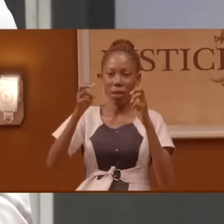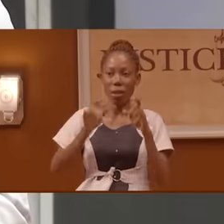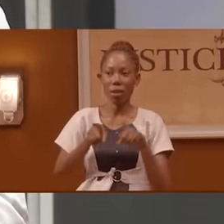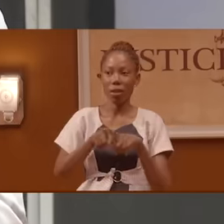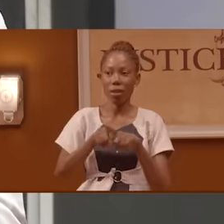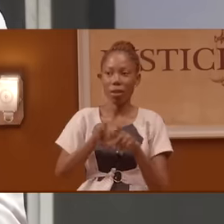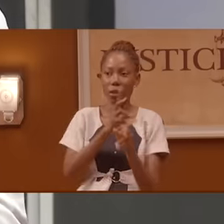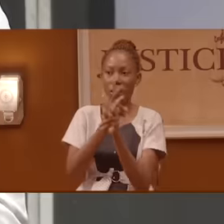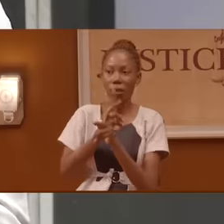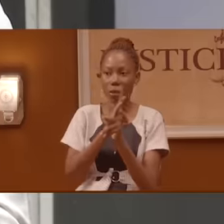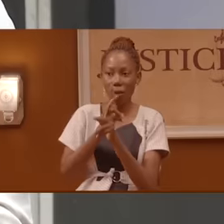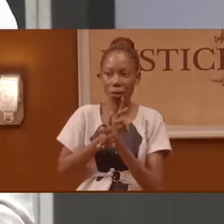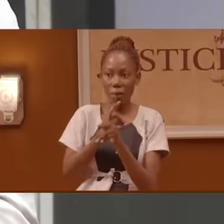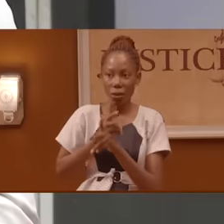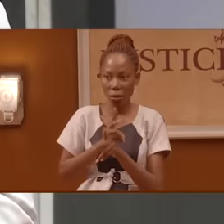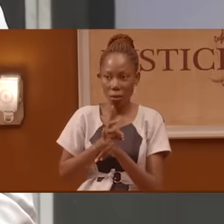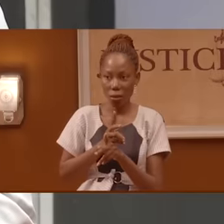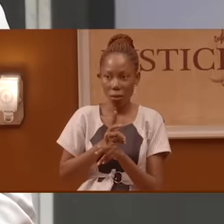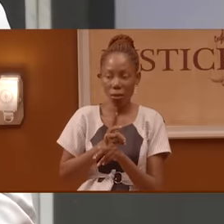children. That was when